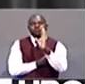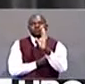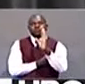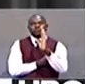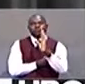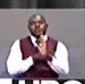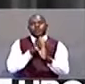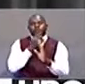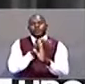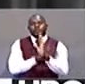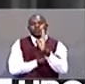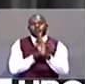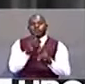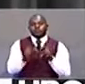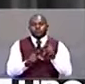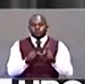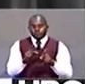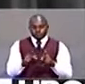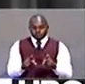or God's people.